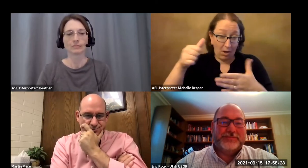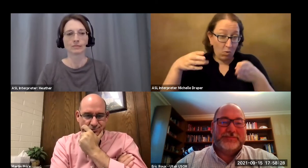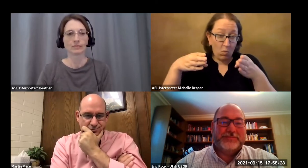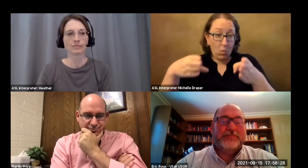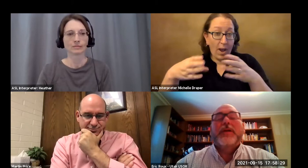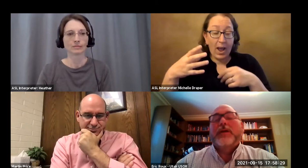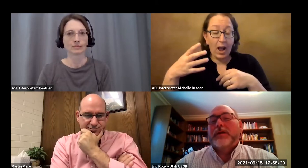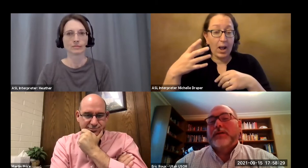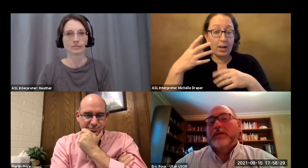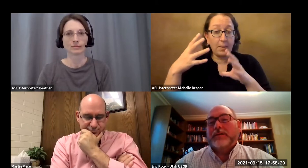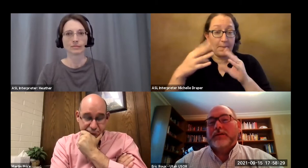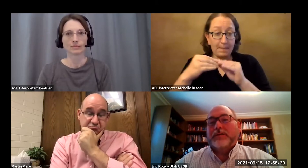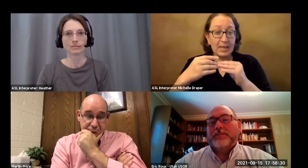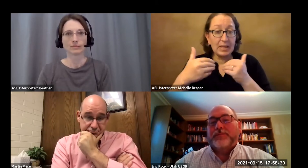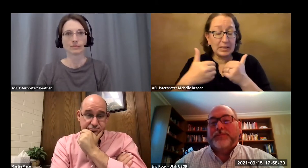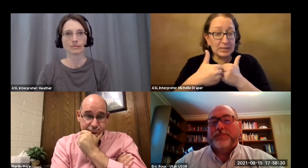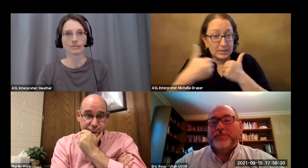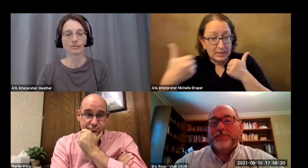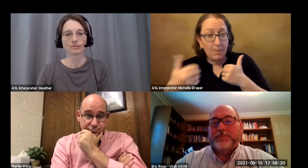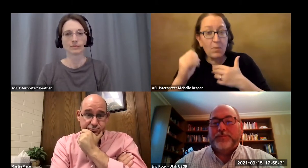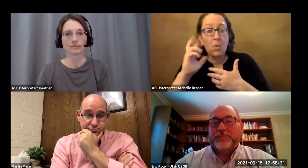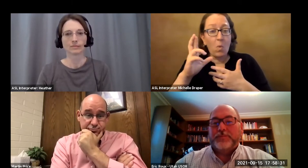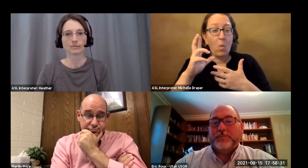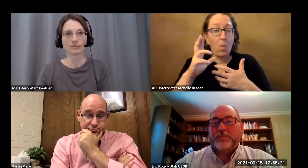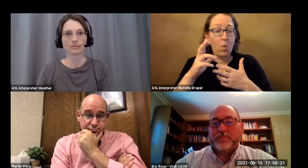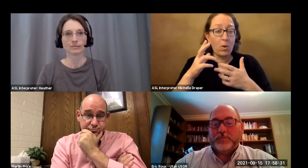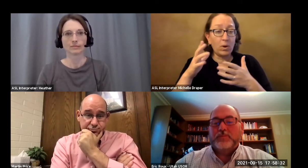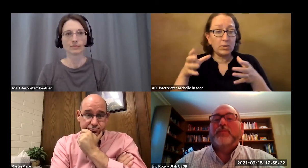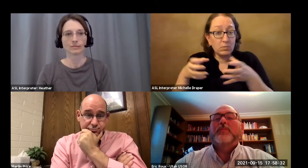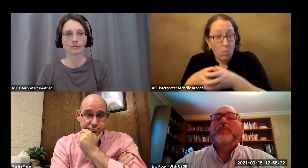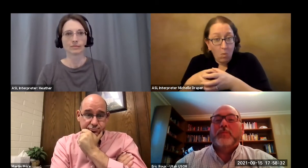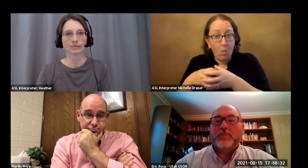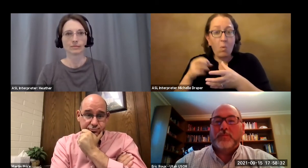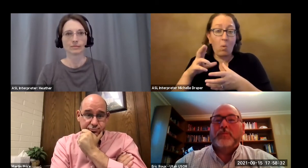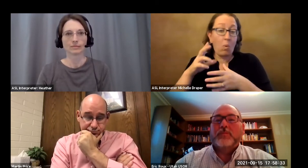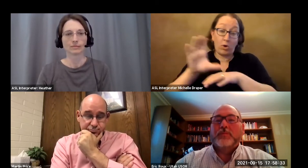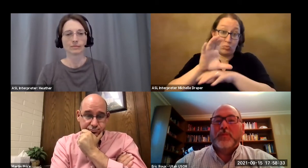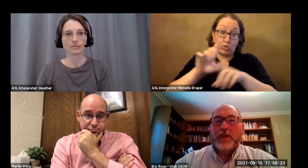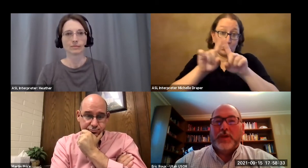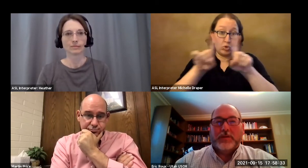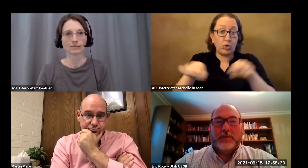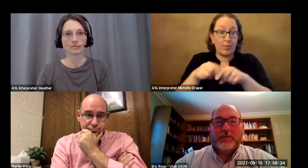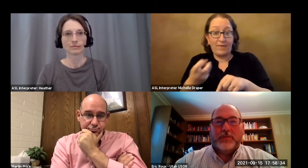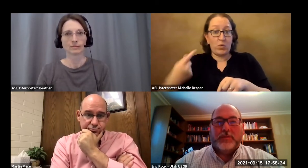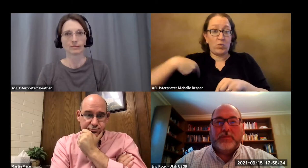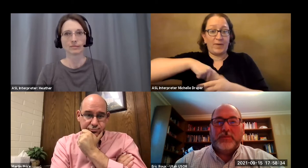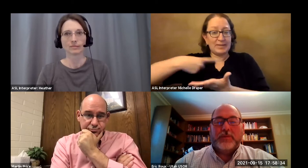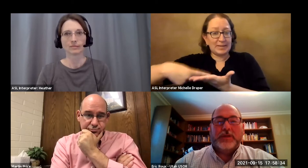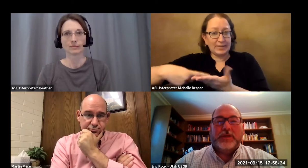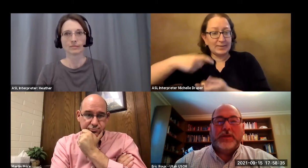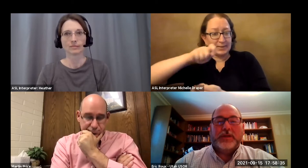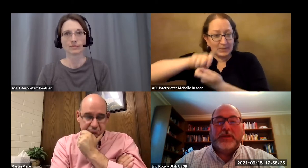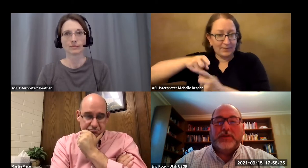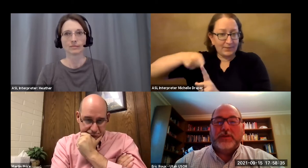to have another little gathering just on the computer.